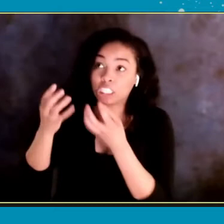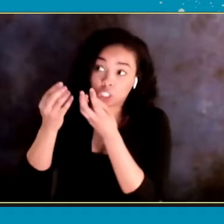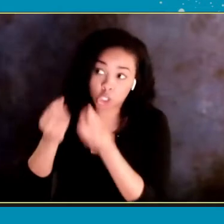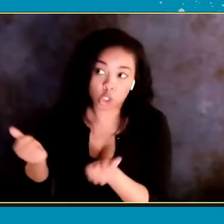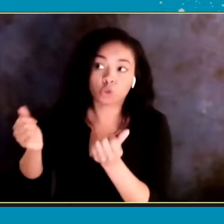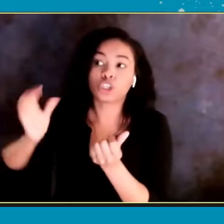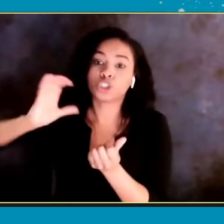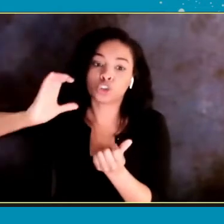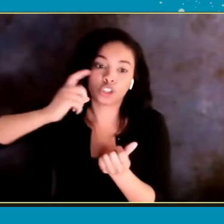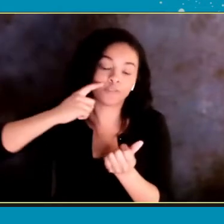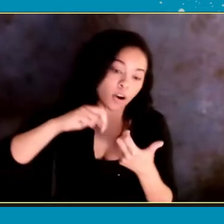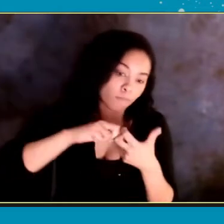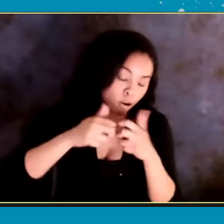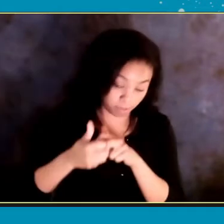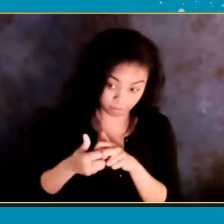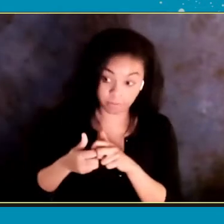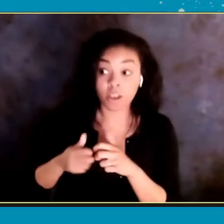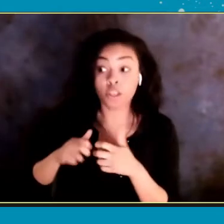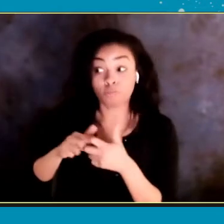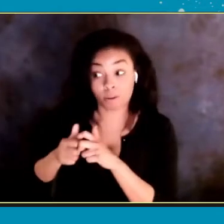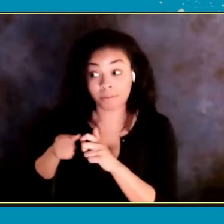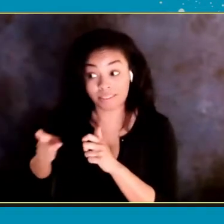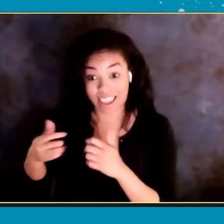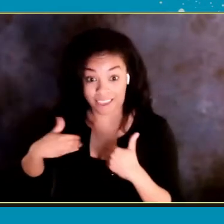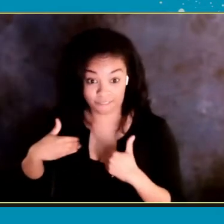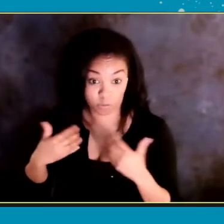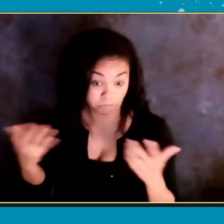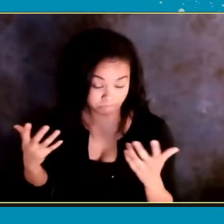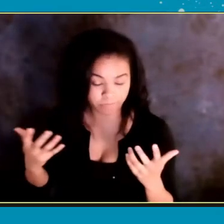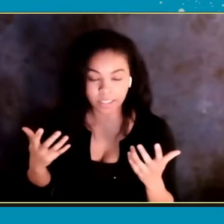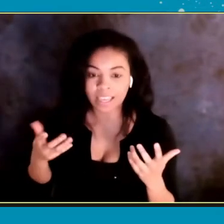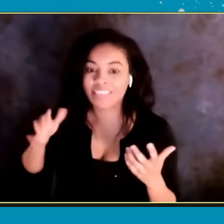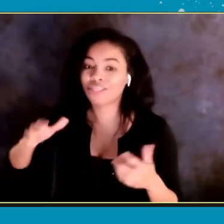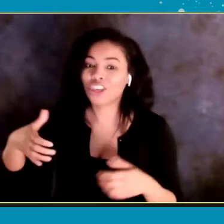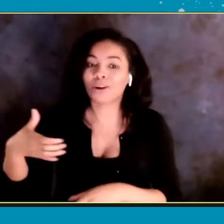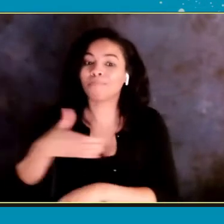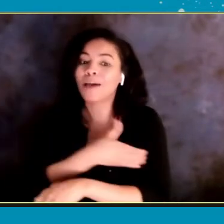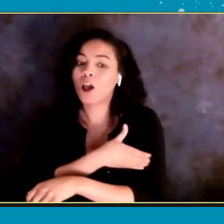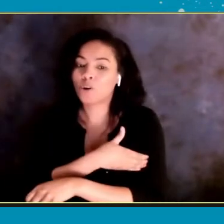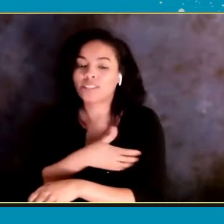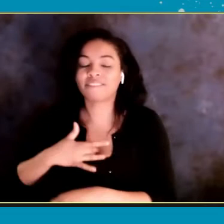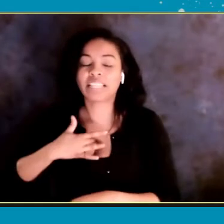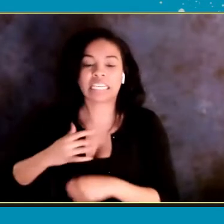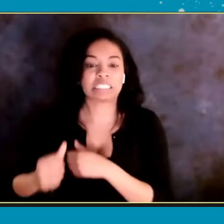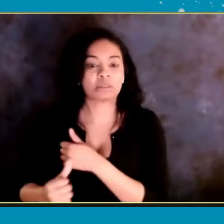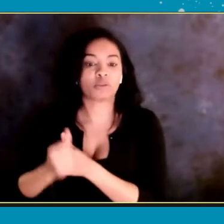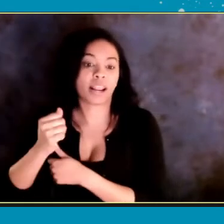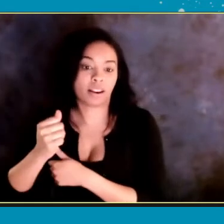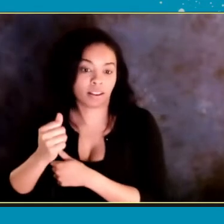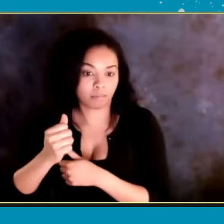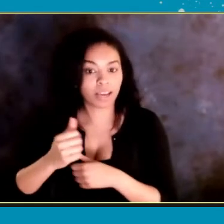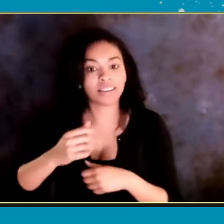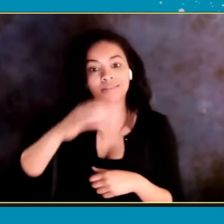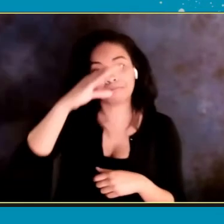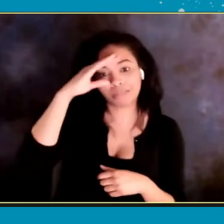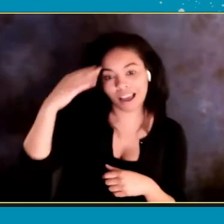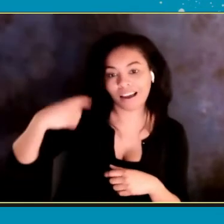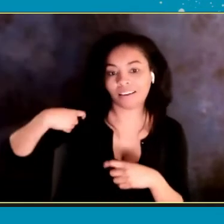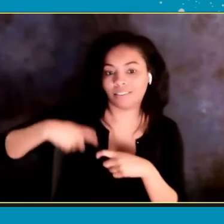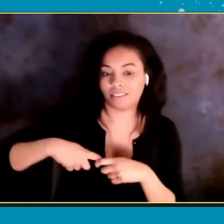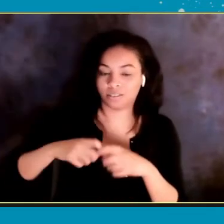problem. The problem that they have is the fact that their power is being threatened by the increasing power of Black and Latino